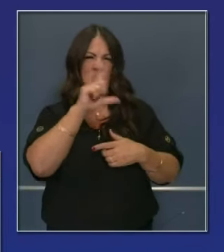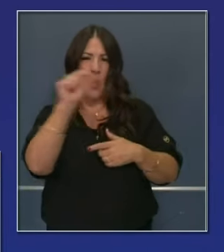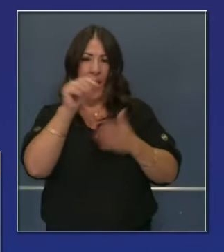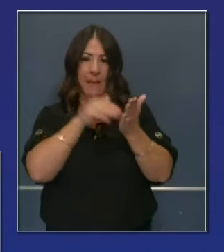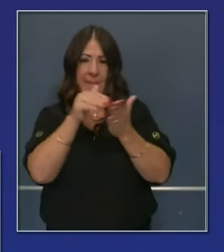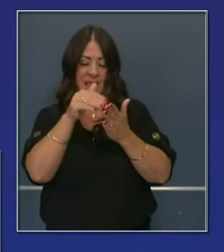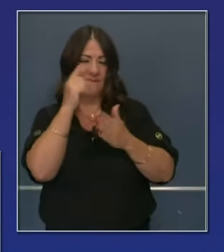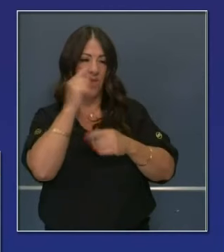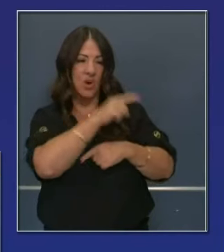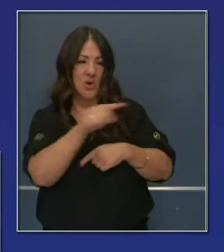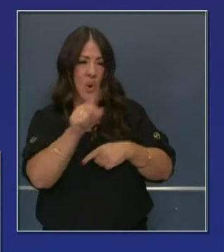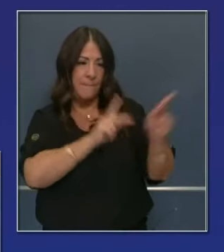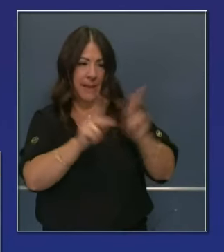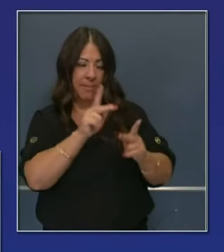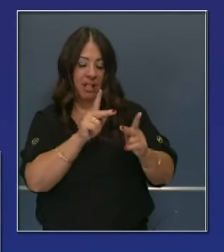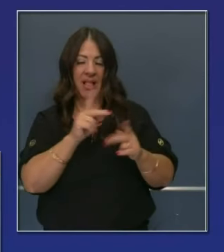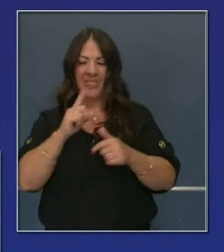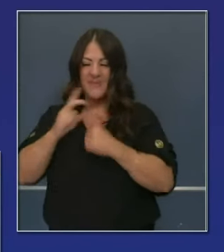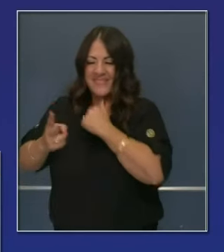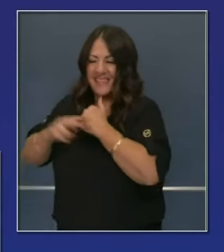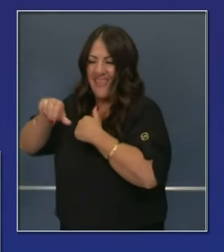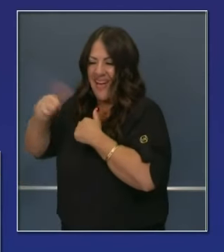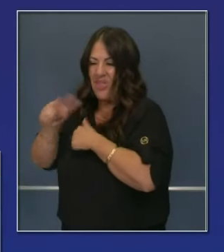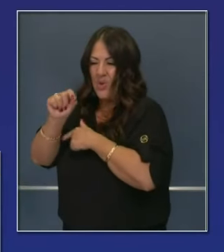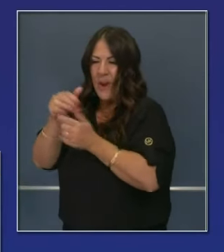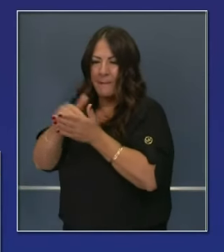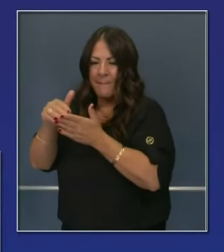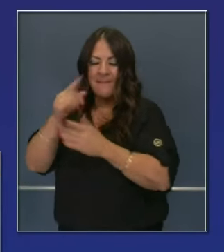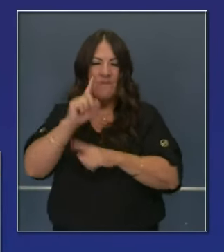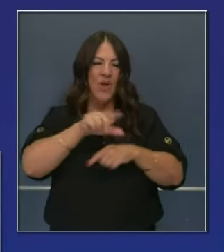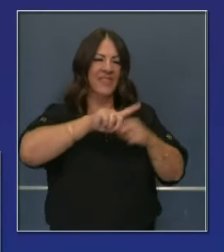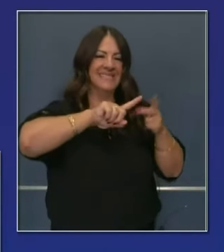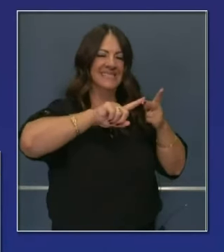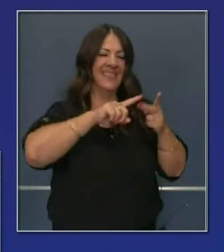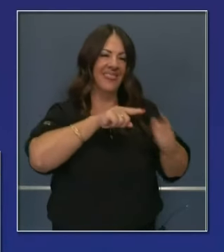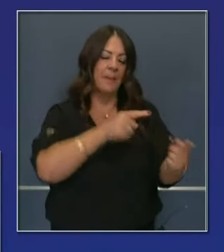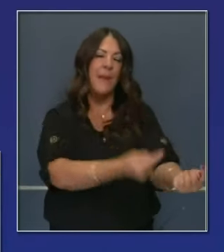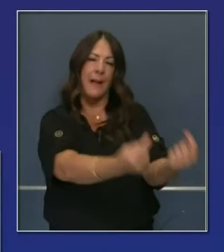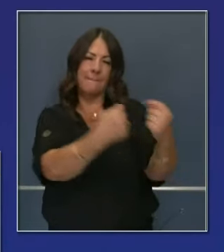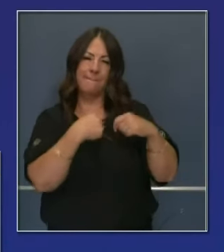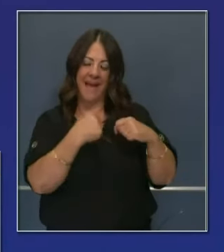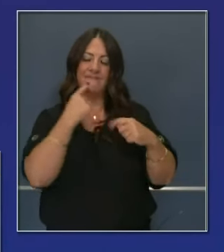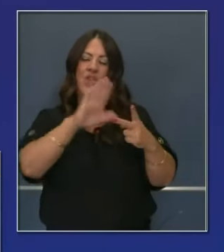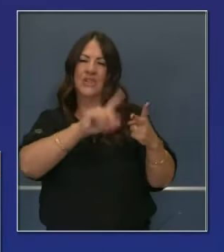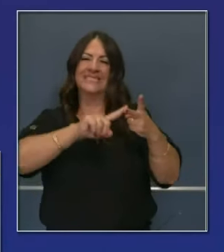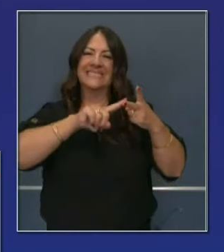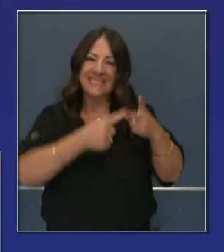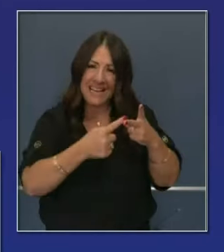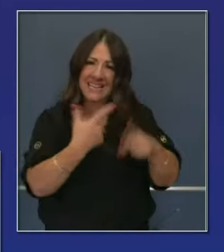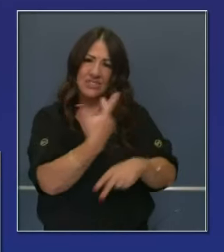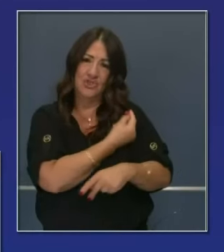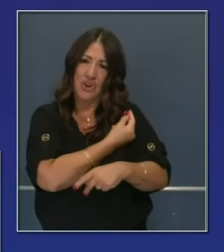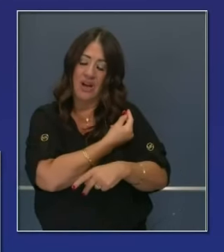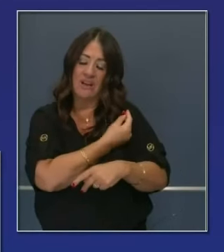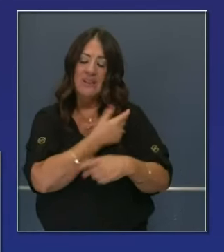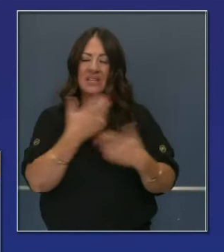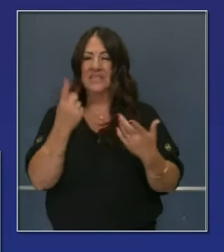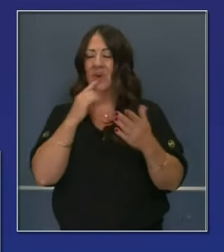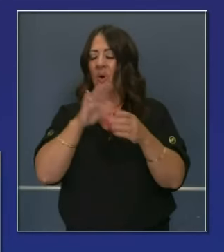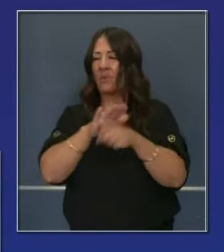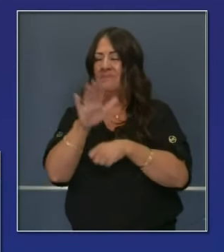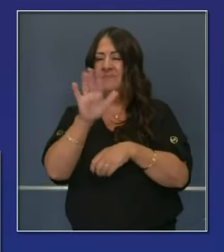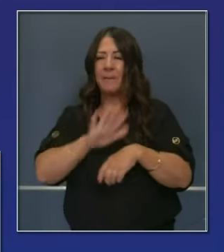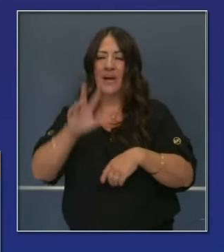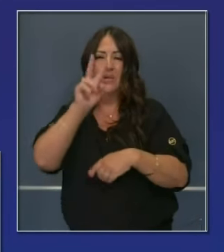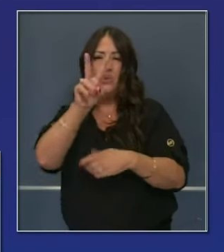that on the high end for a state like ours, it's million and a half, 2 million people tops. And